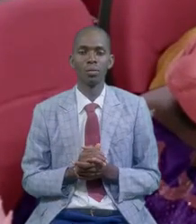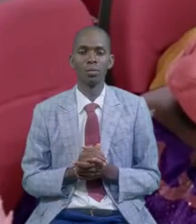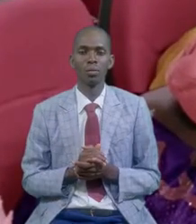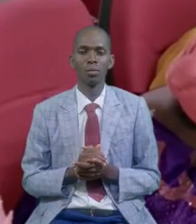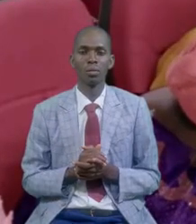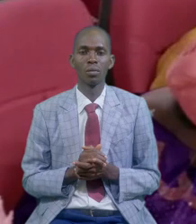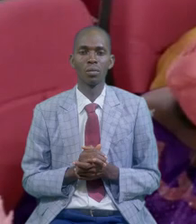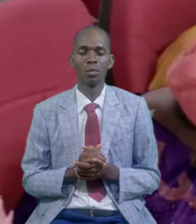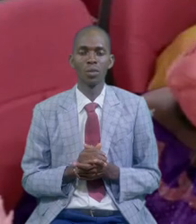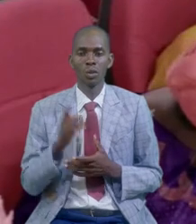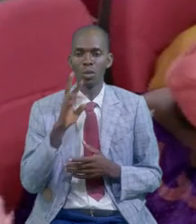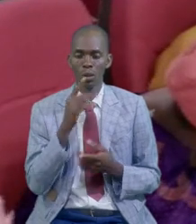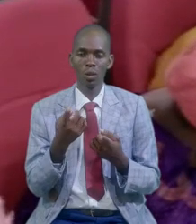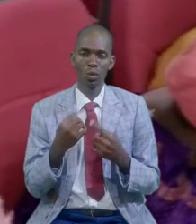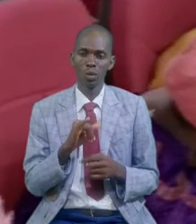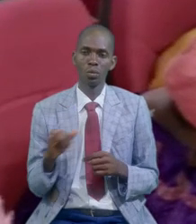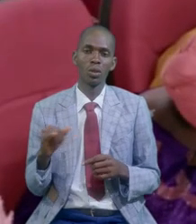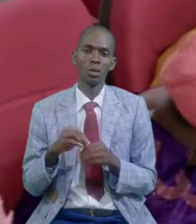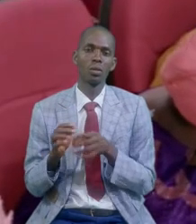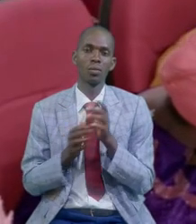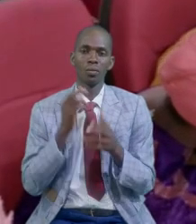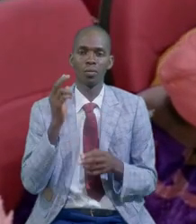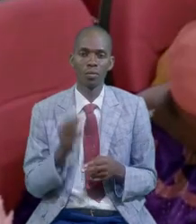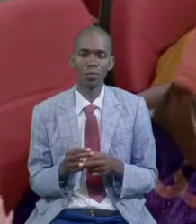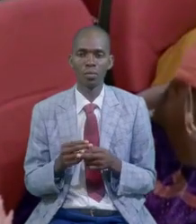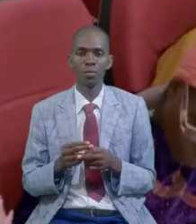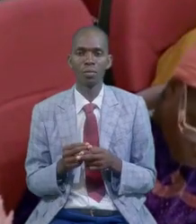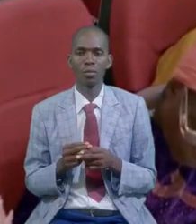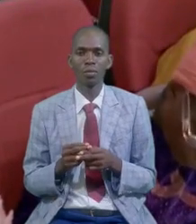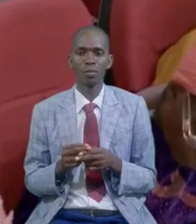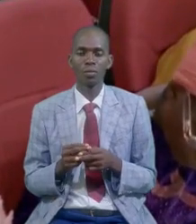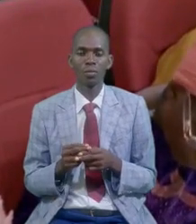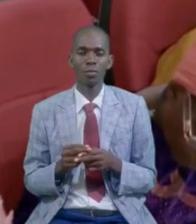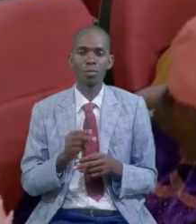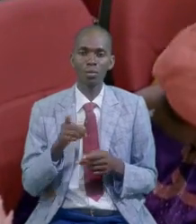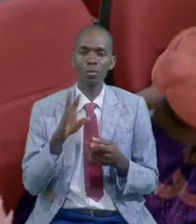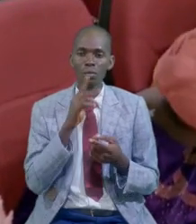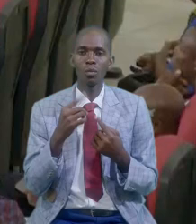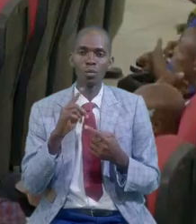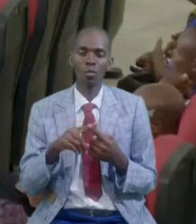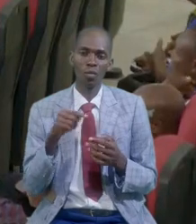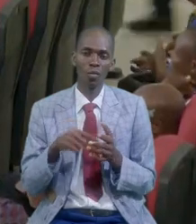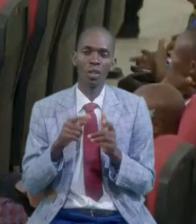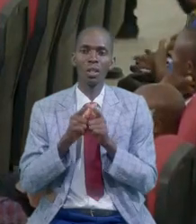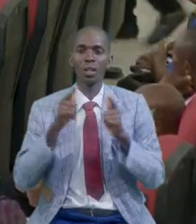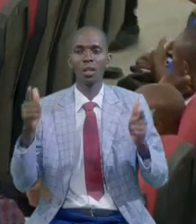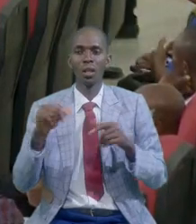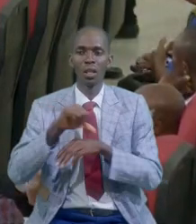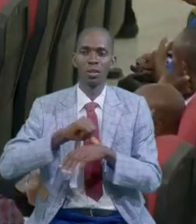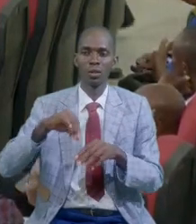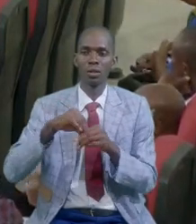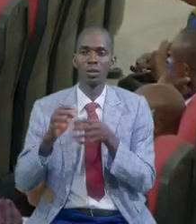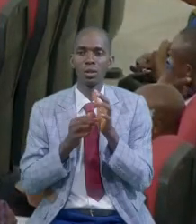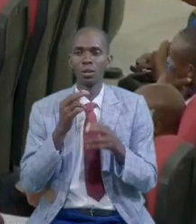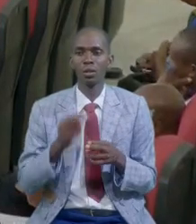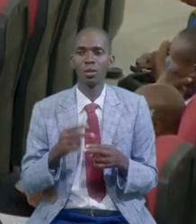You are coming over into the place of anointing. You are coming over into the